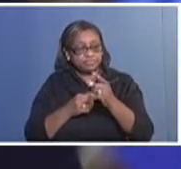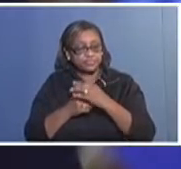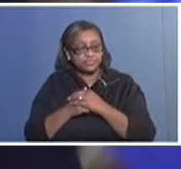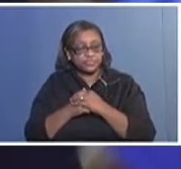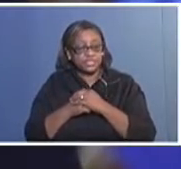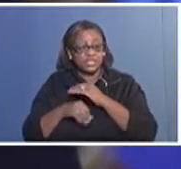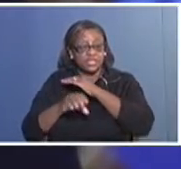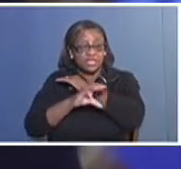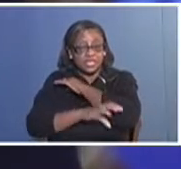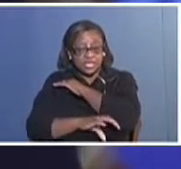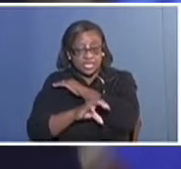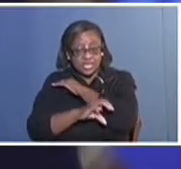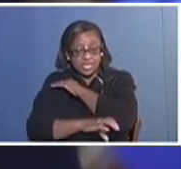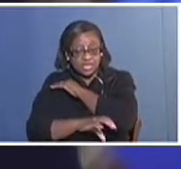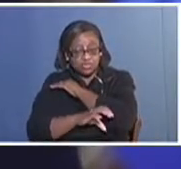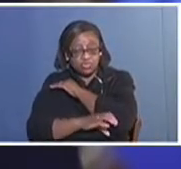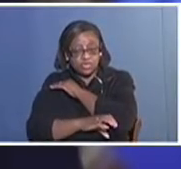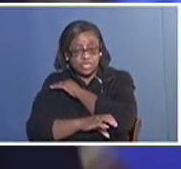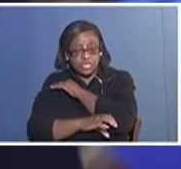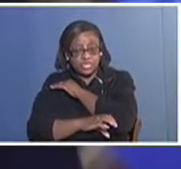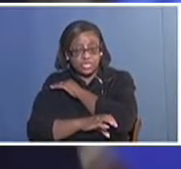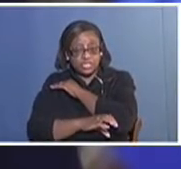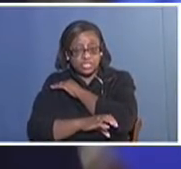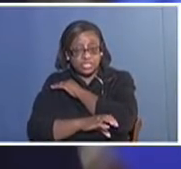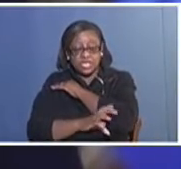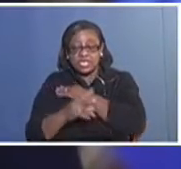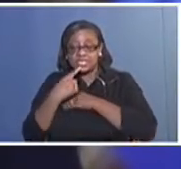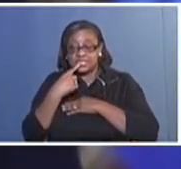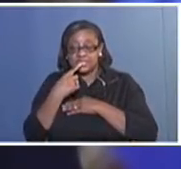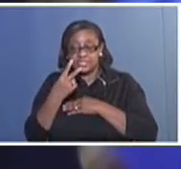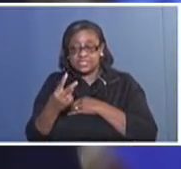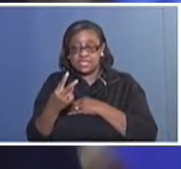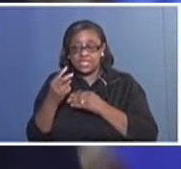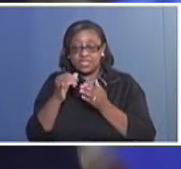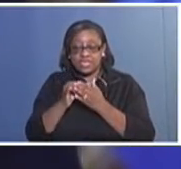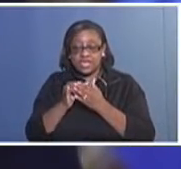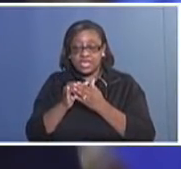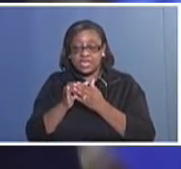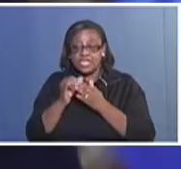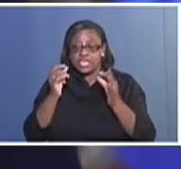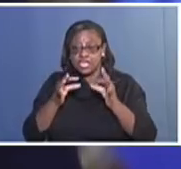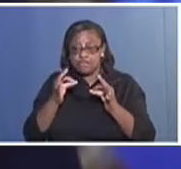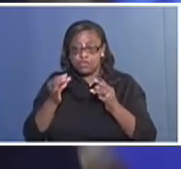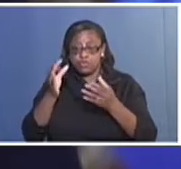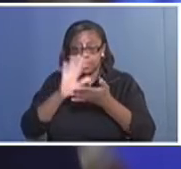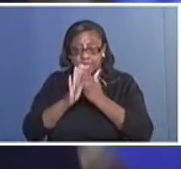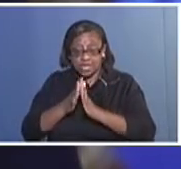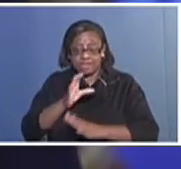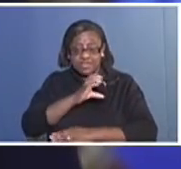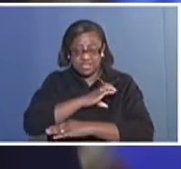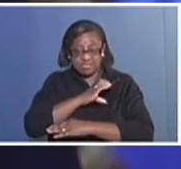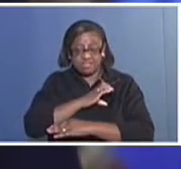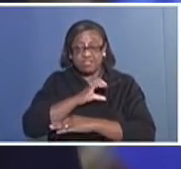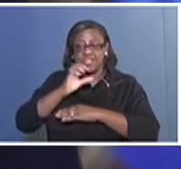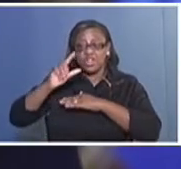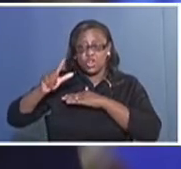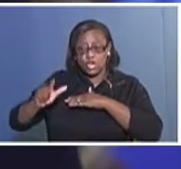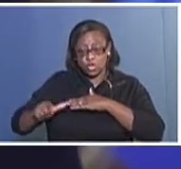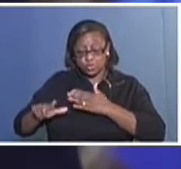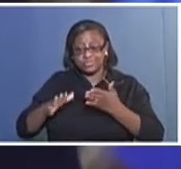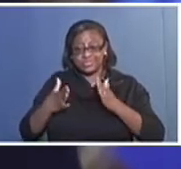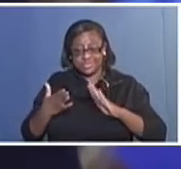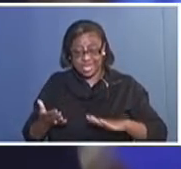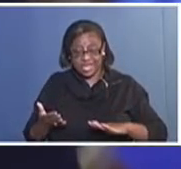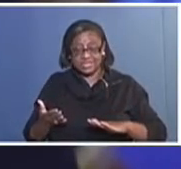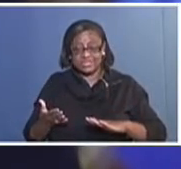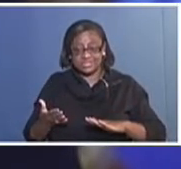higher vaccination coverage are seeing lower ICU admissions and deaths.